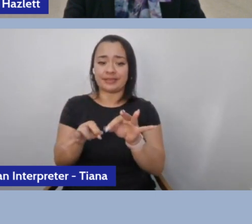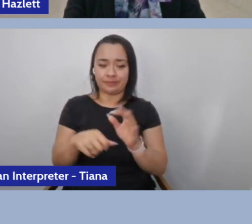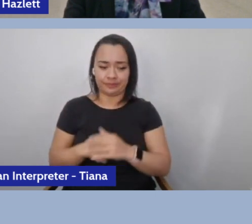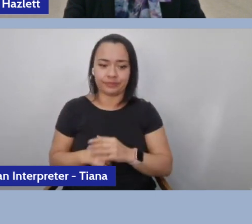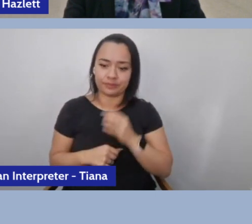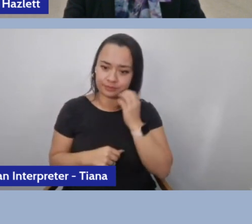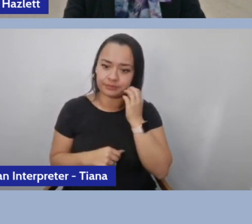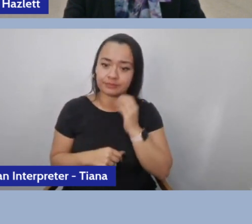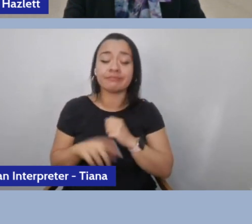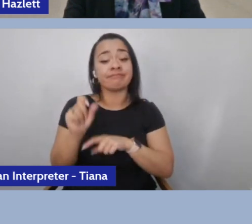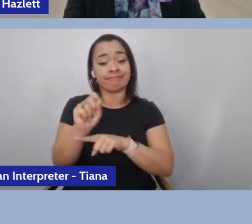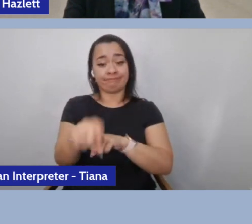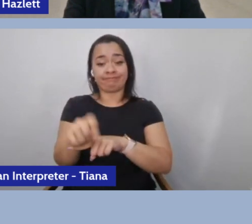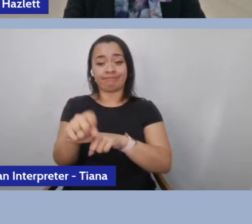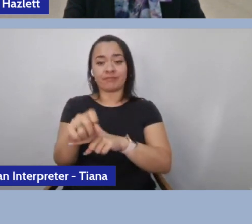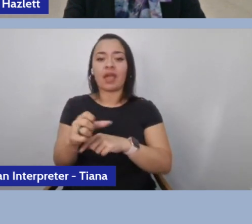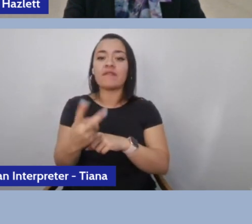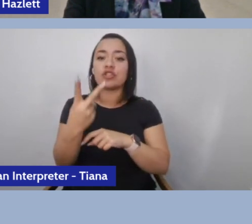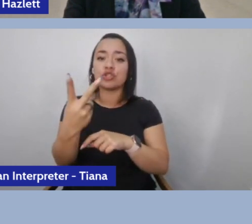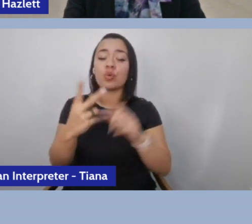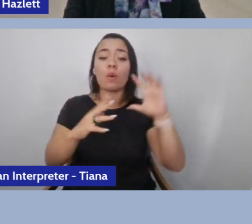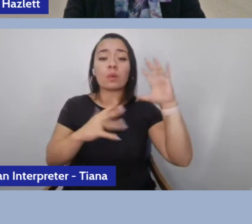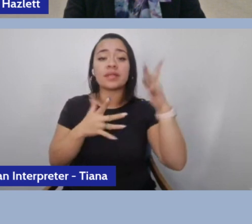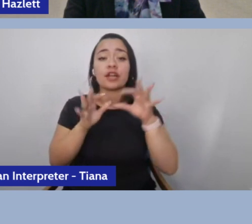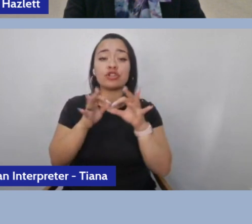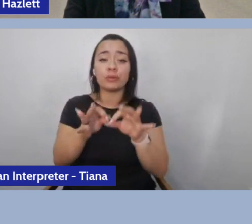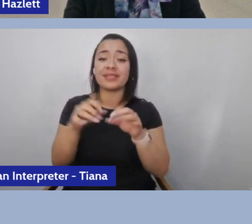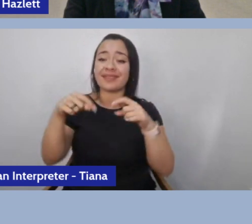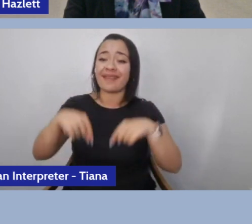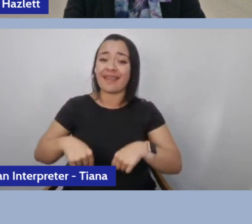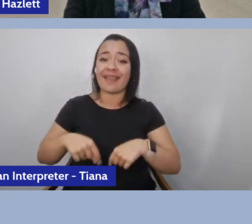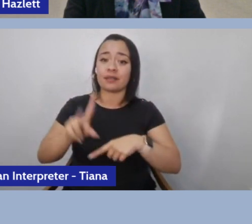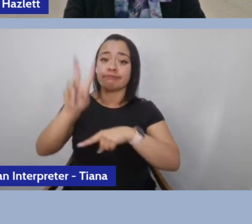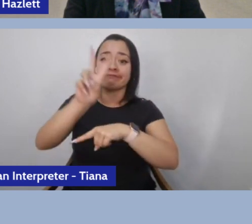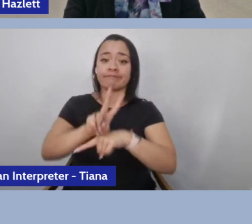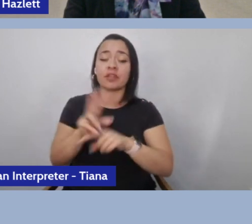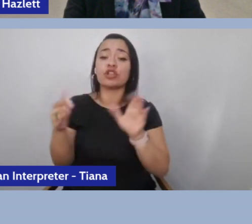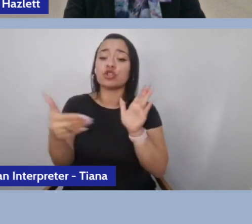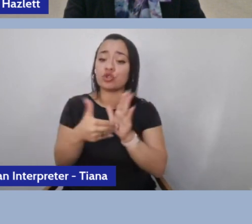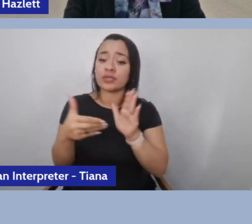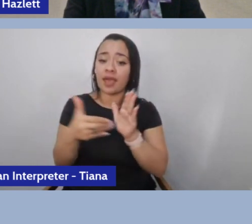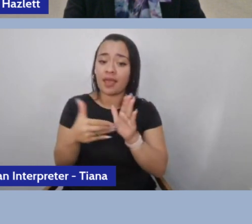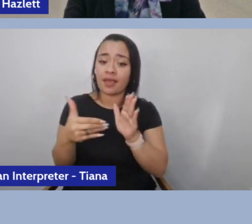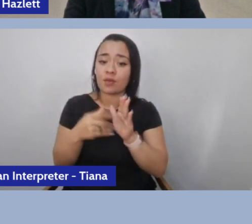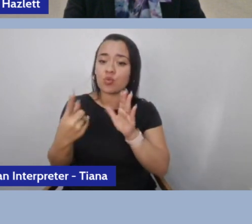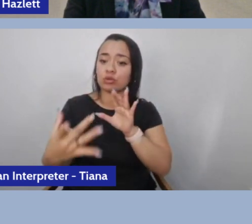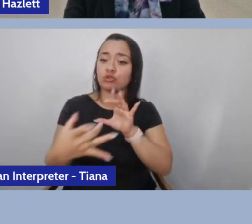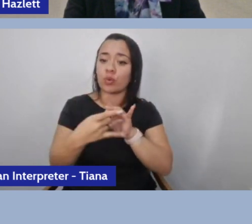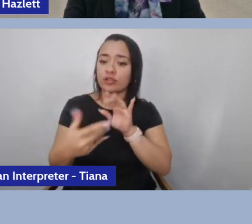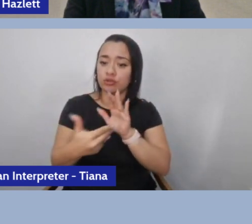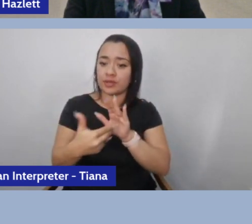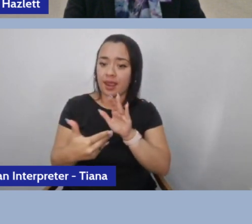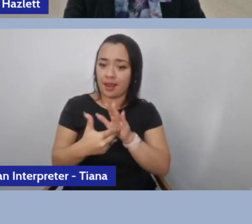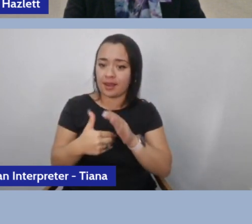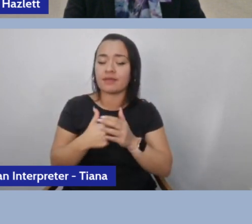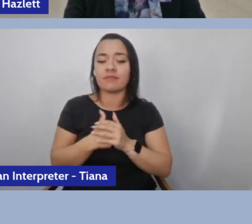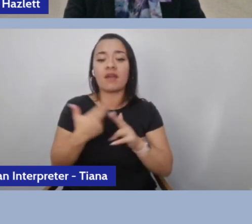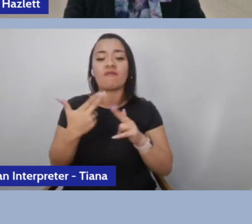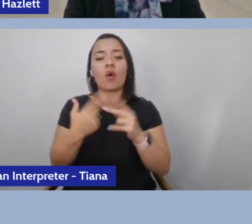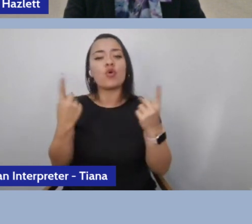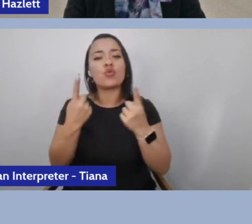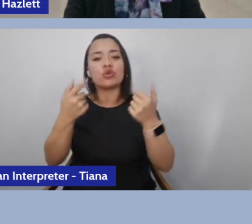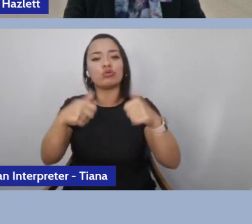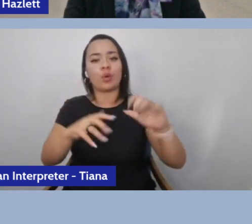got 2 Auslan interpreters working with us as well for those present who are Auslan users. So the answer is